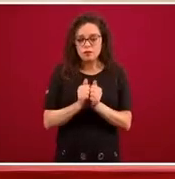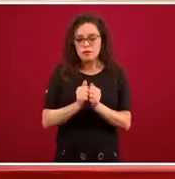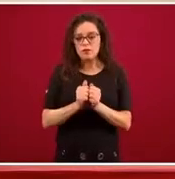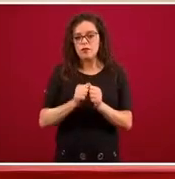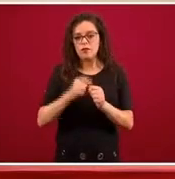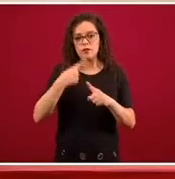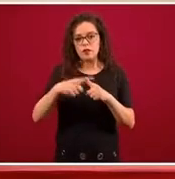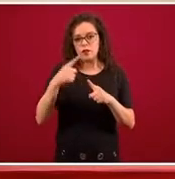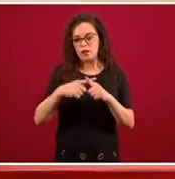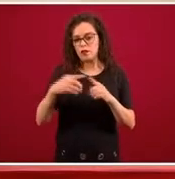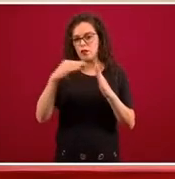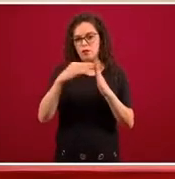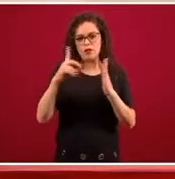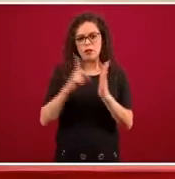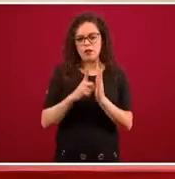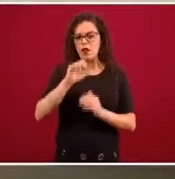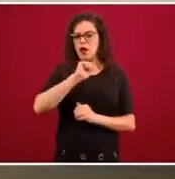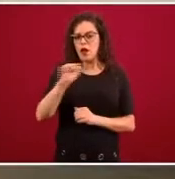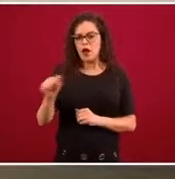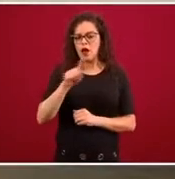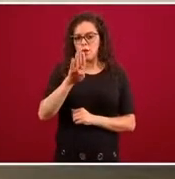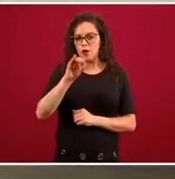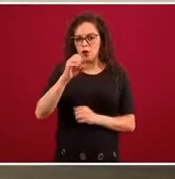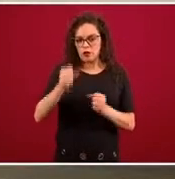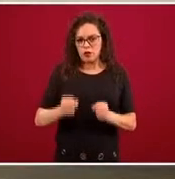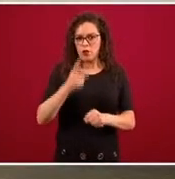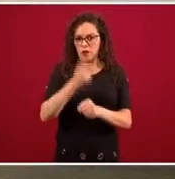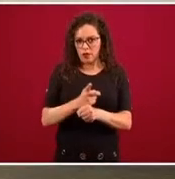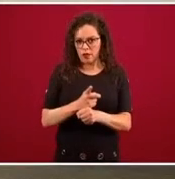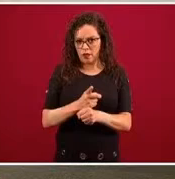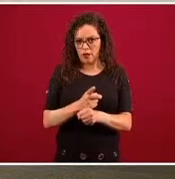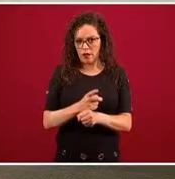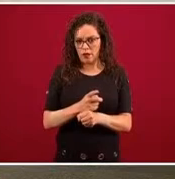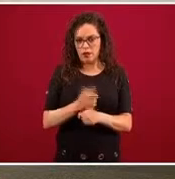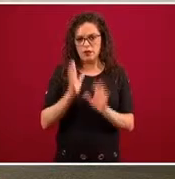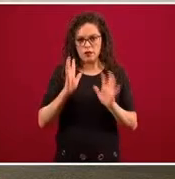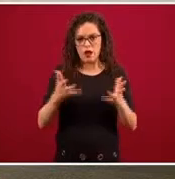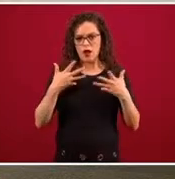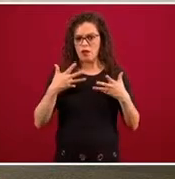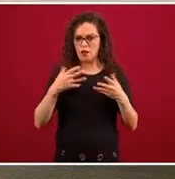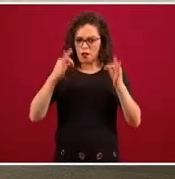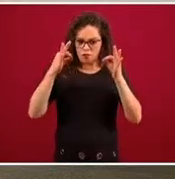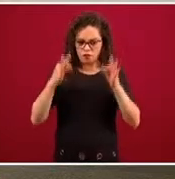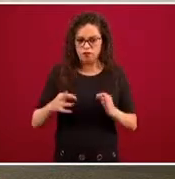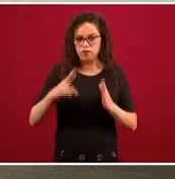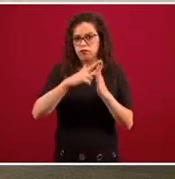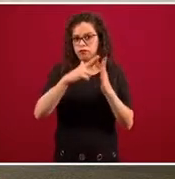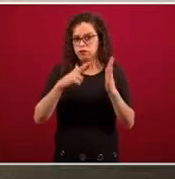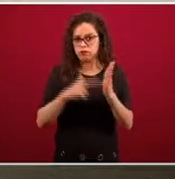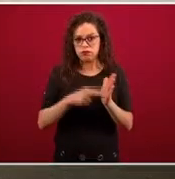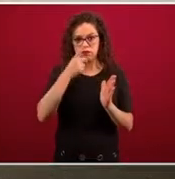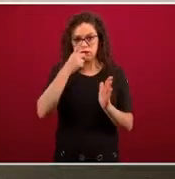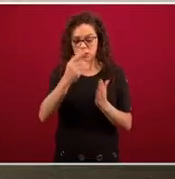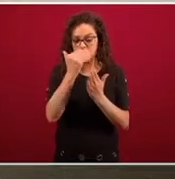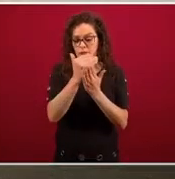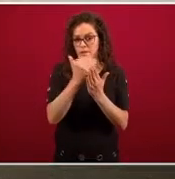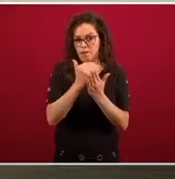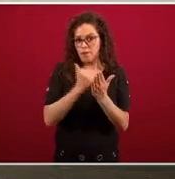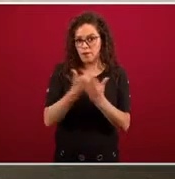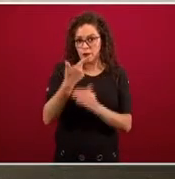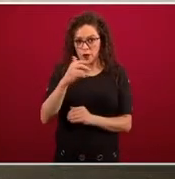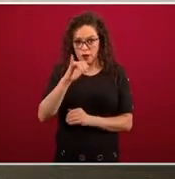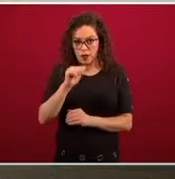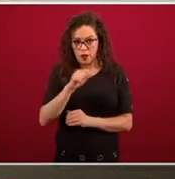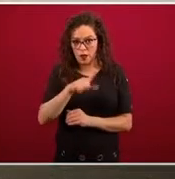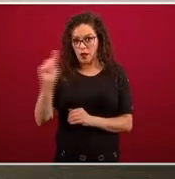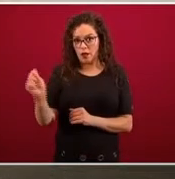of guidelines for the management of the bodies. They have to be directly turned over to the funeral homes,